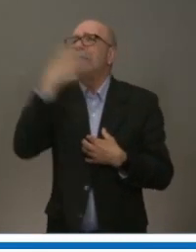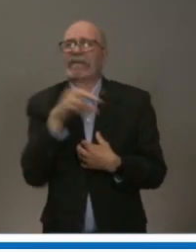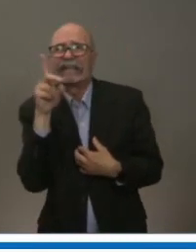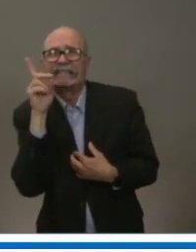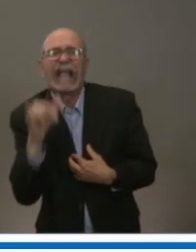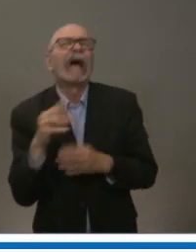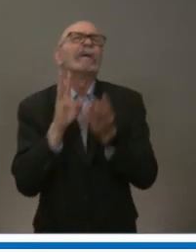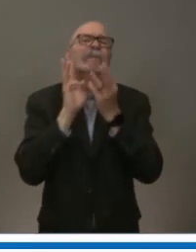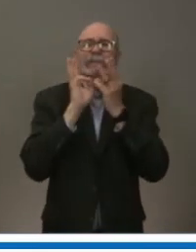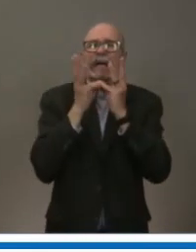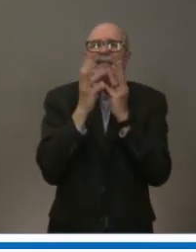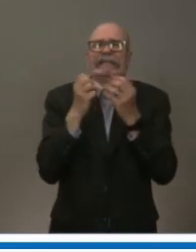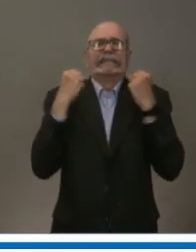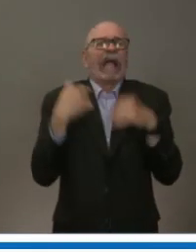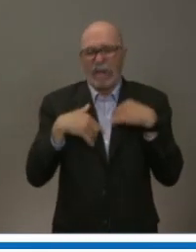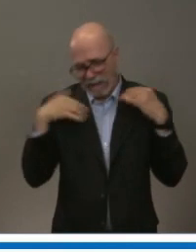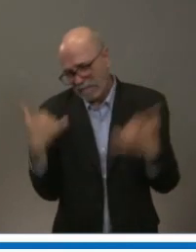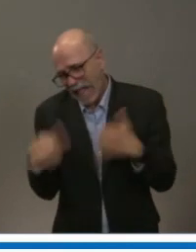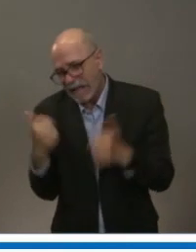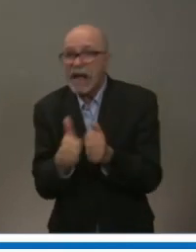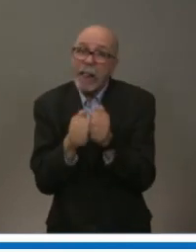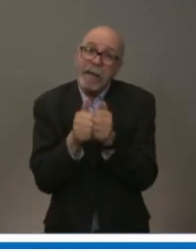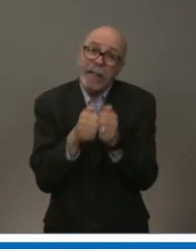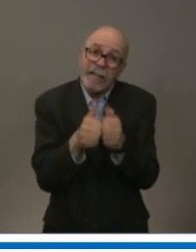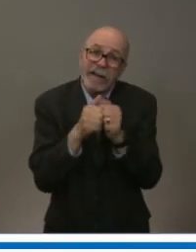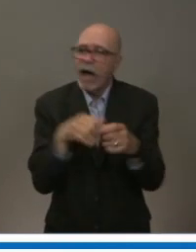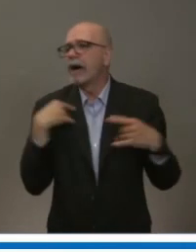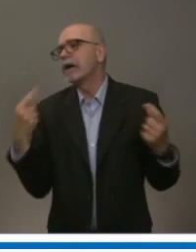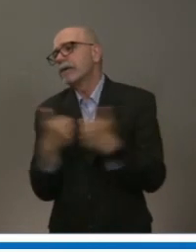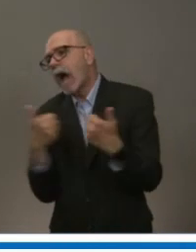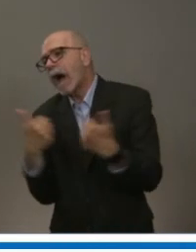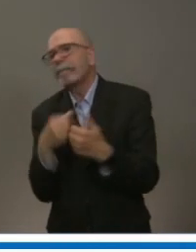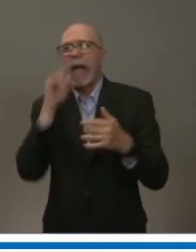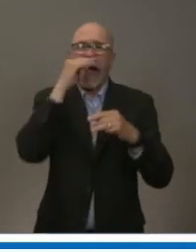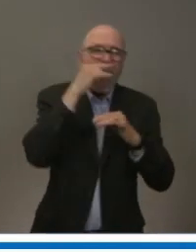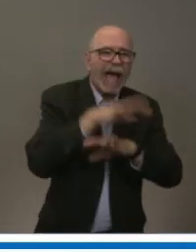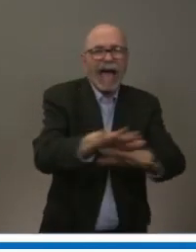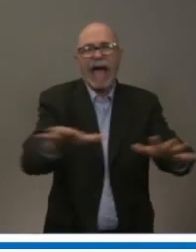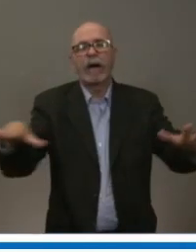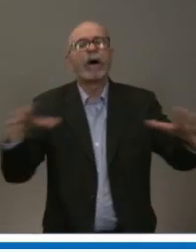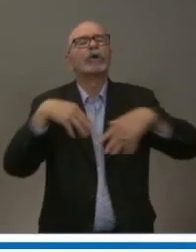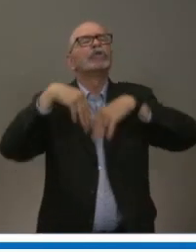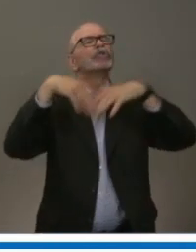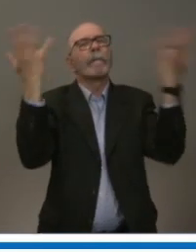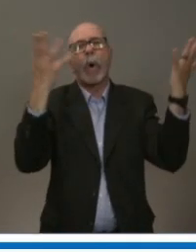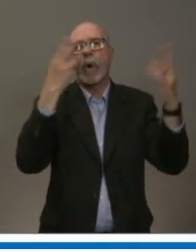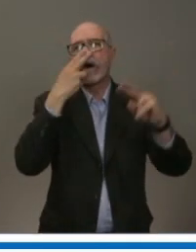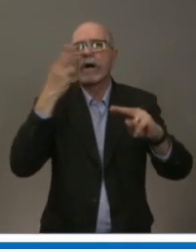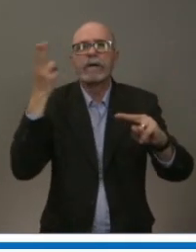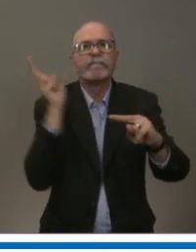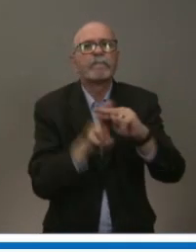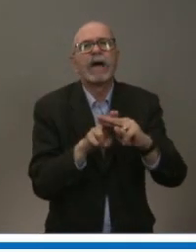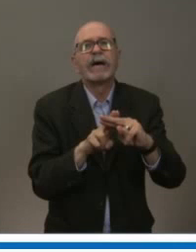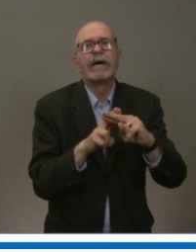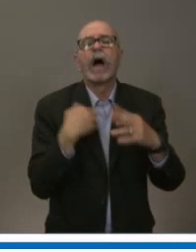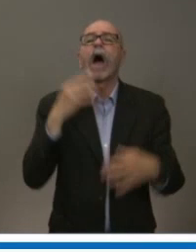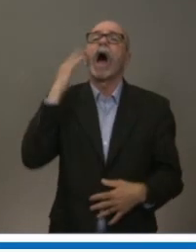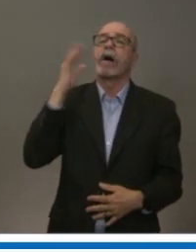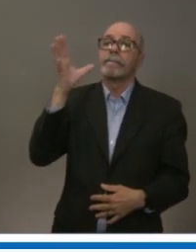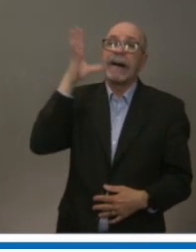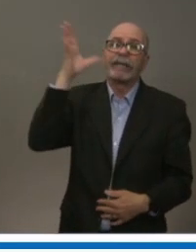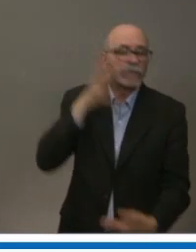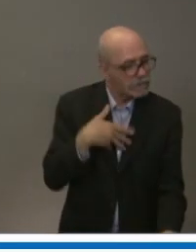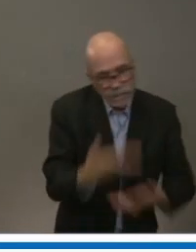thin. To moms and dads and primary caregivers, I know how hard this is for you. You're trying to keep your children